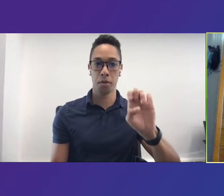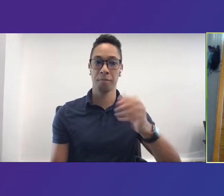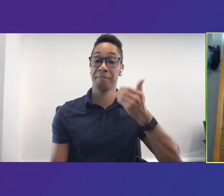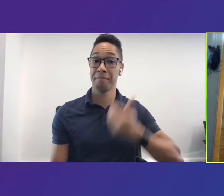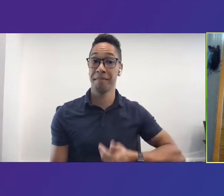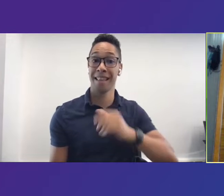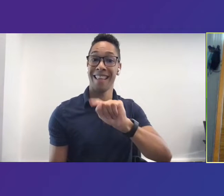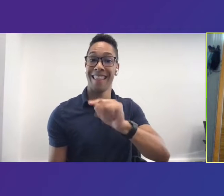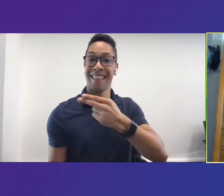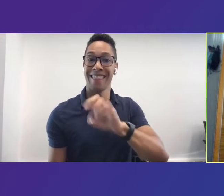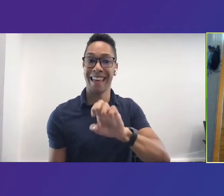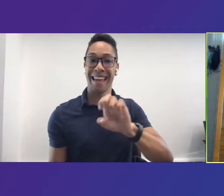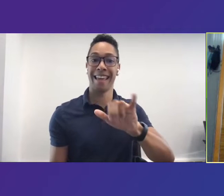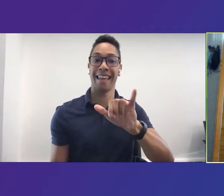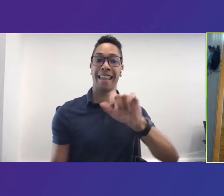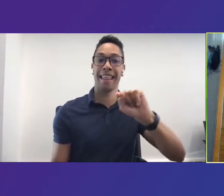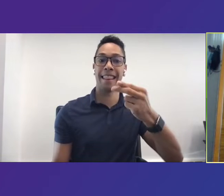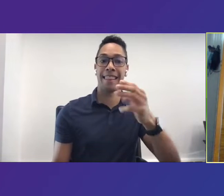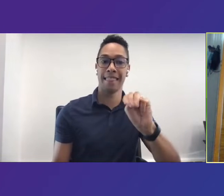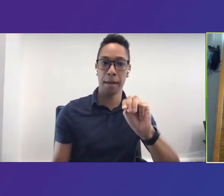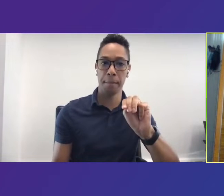and I'm going to